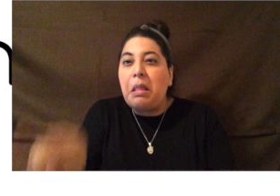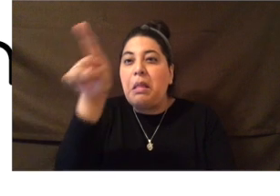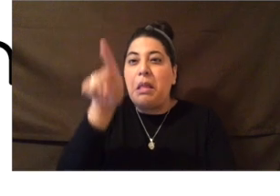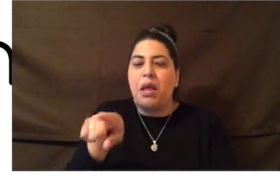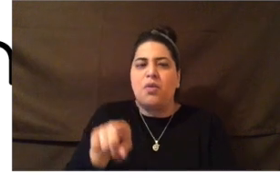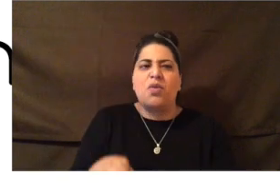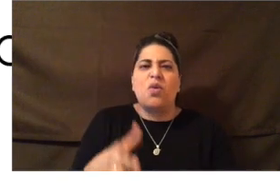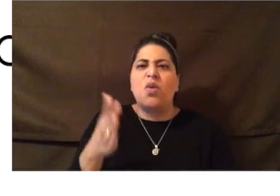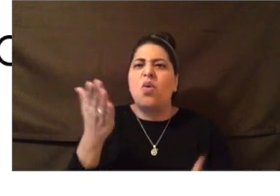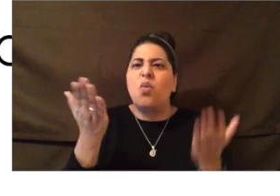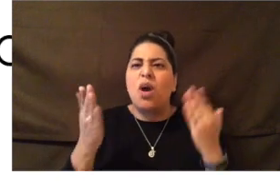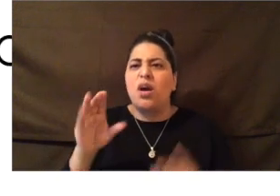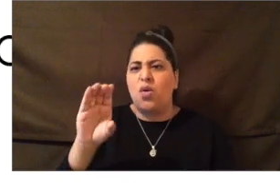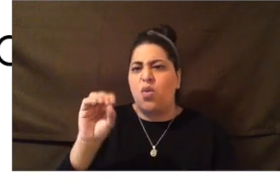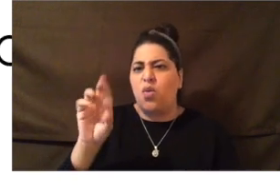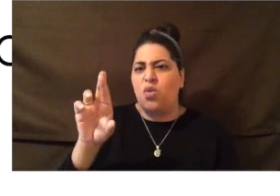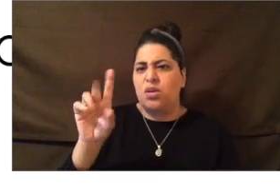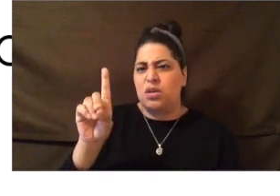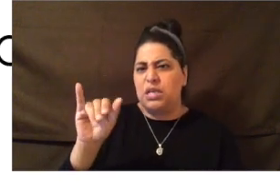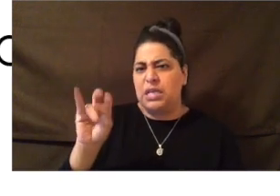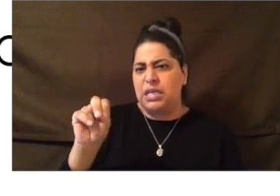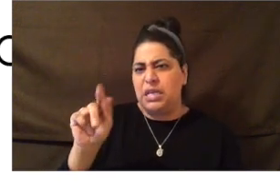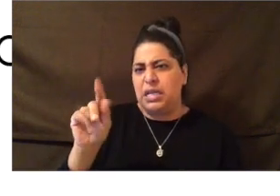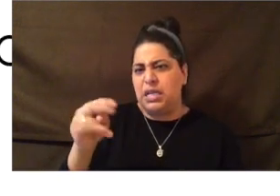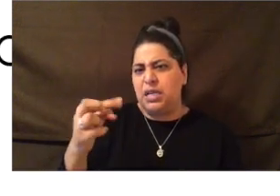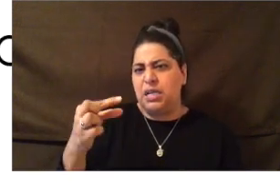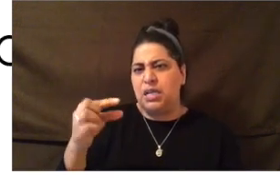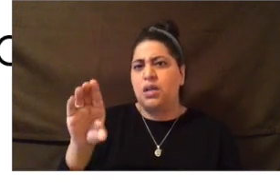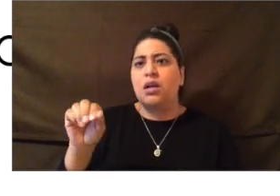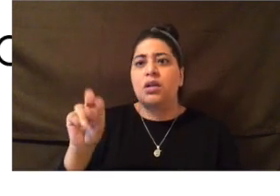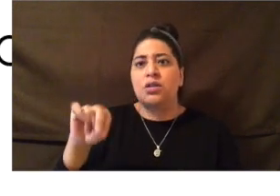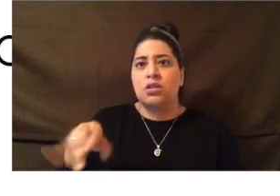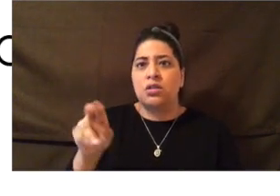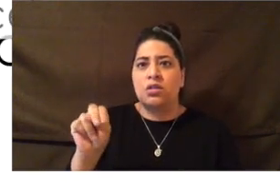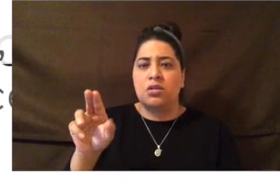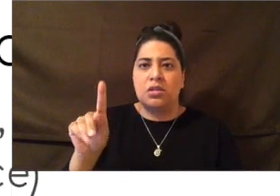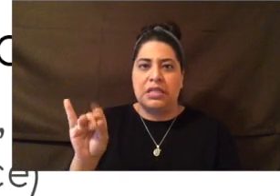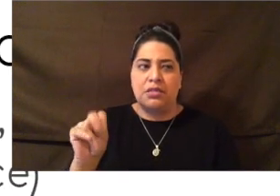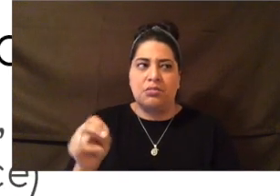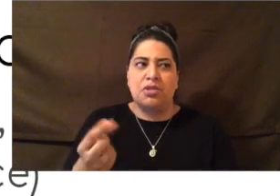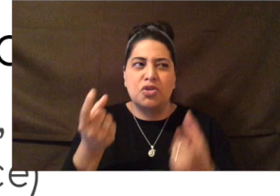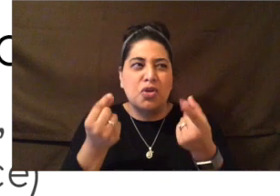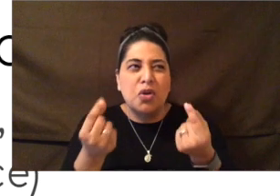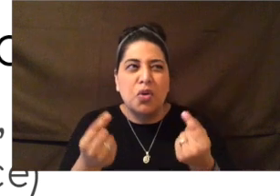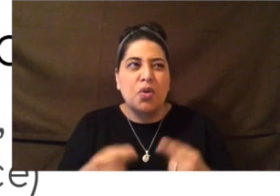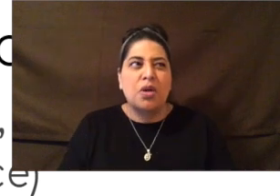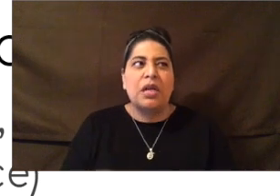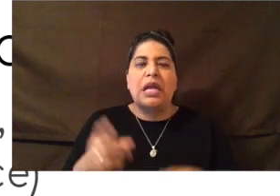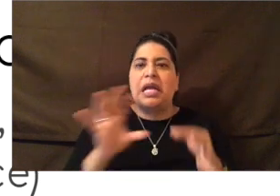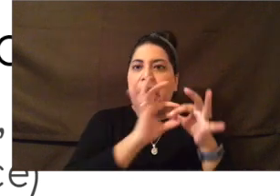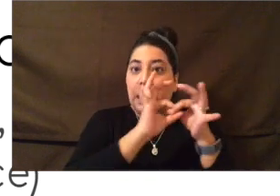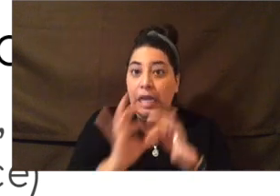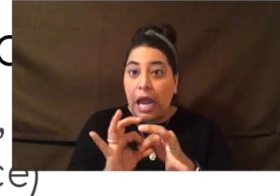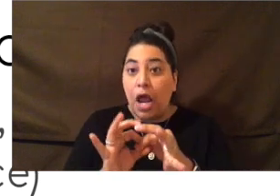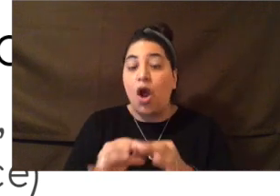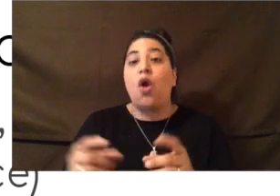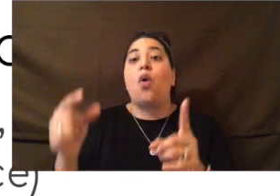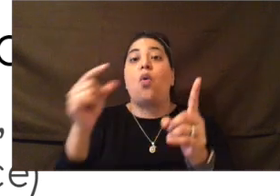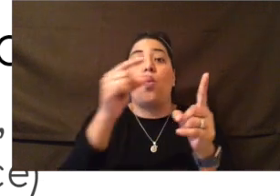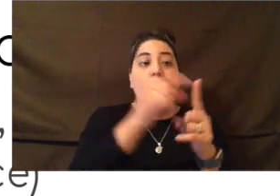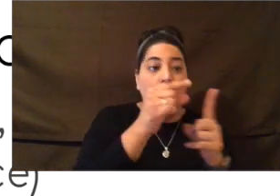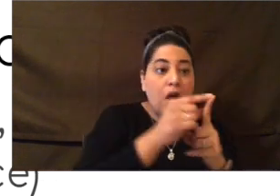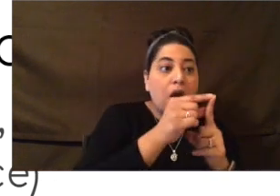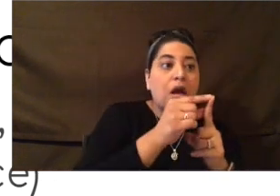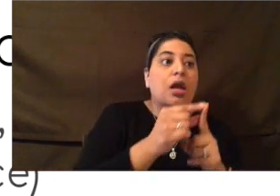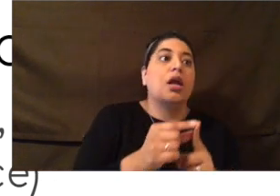talk a little bit more about them. All right, so what do coordinating conjunctions do? Well, coordinating conjunctions connect